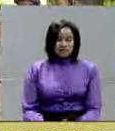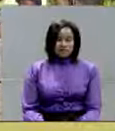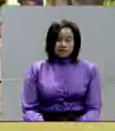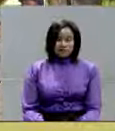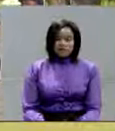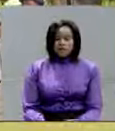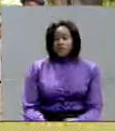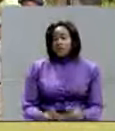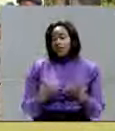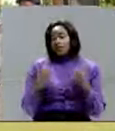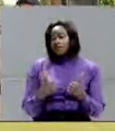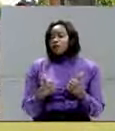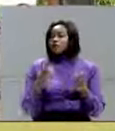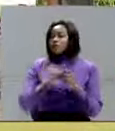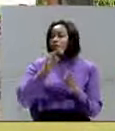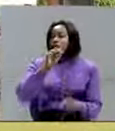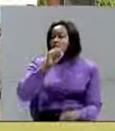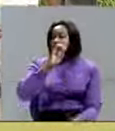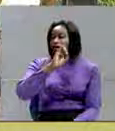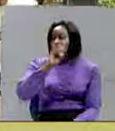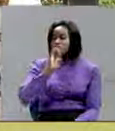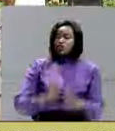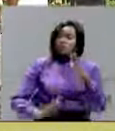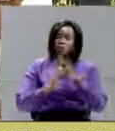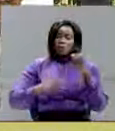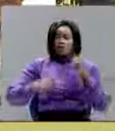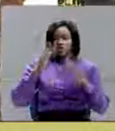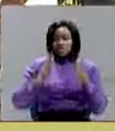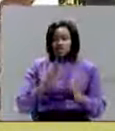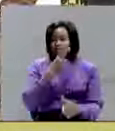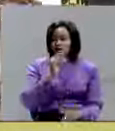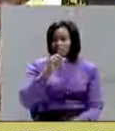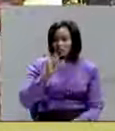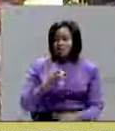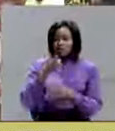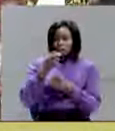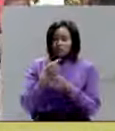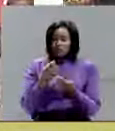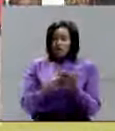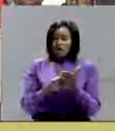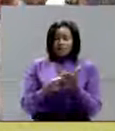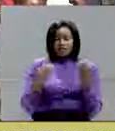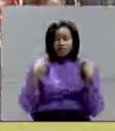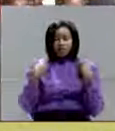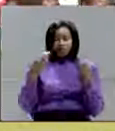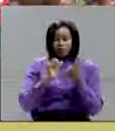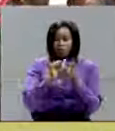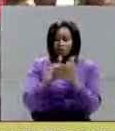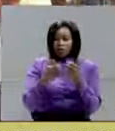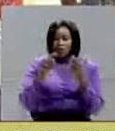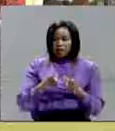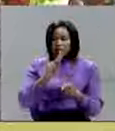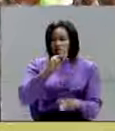Ndeja has emerged overall champions at the 2019 Association of Uganda University Sports Championship, hosted at University of